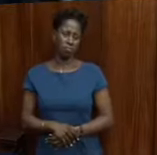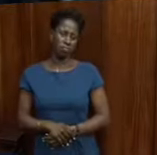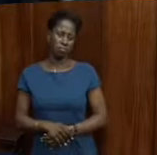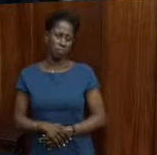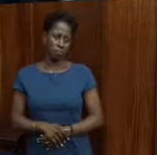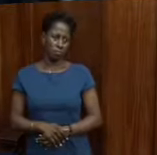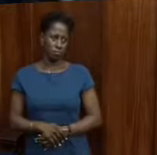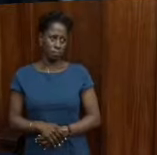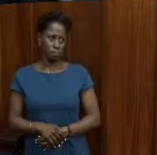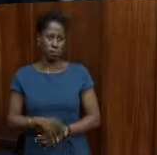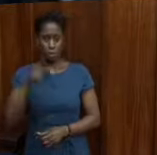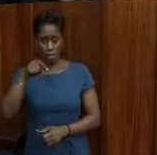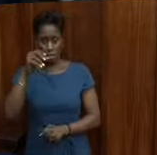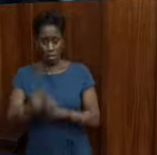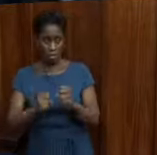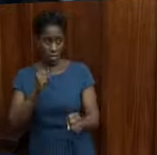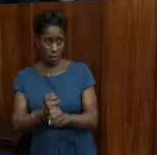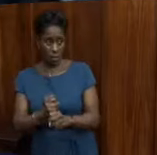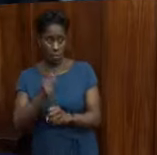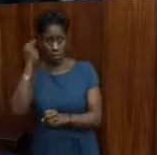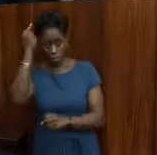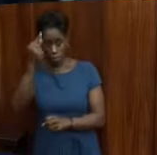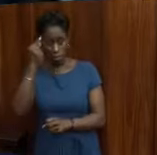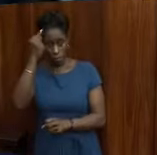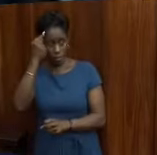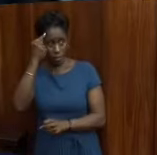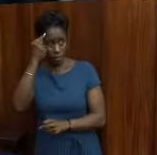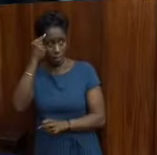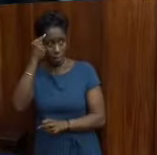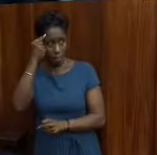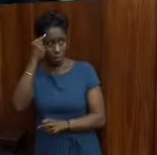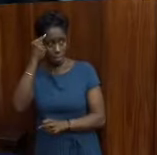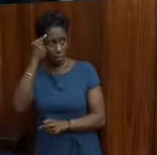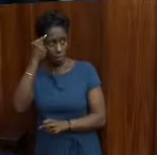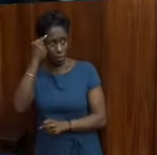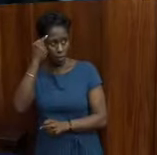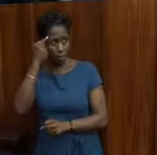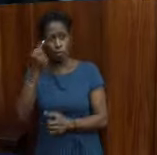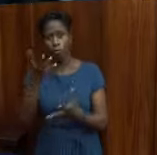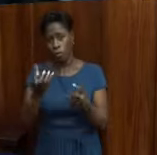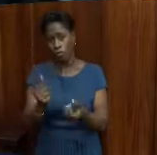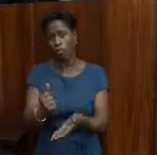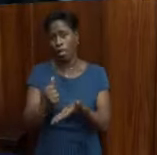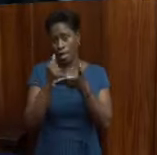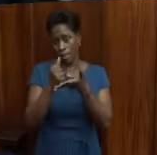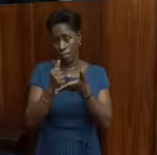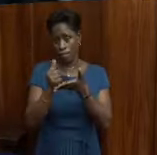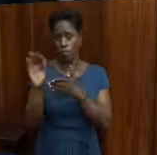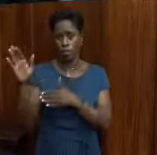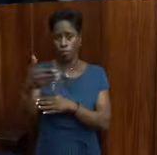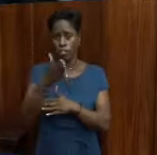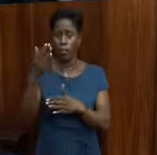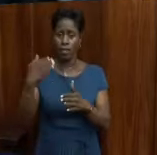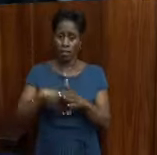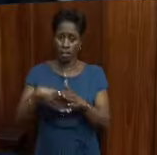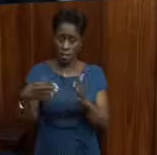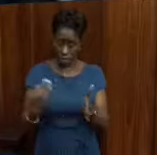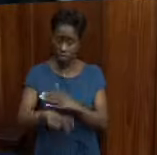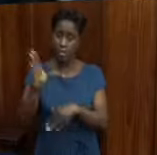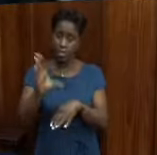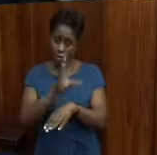This financial year, the government will seek to rationalize operations at the fishing complex in Castries and will implement